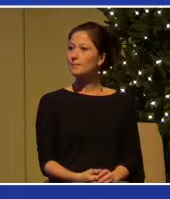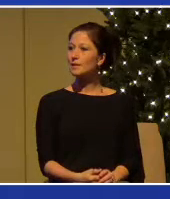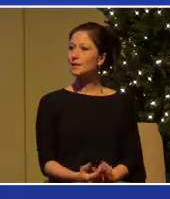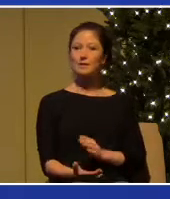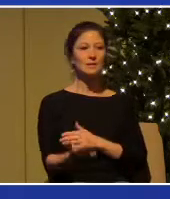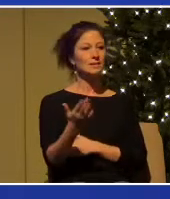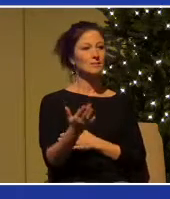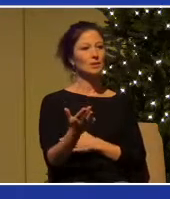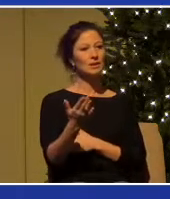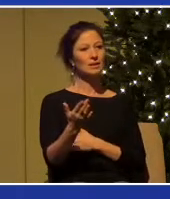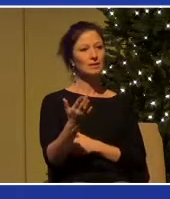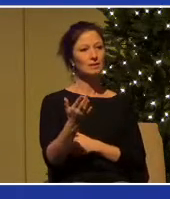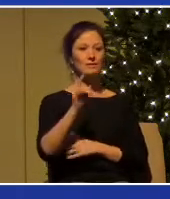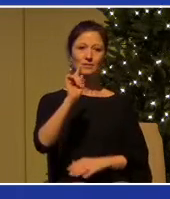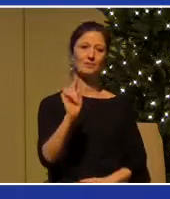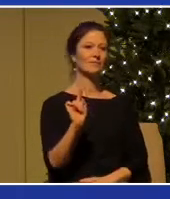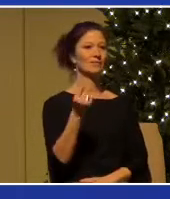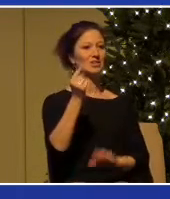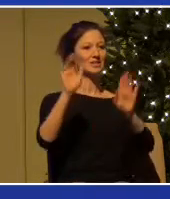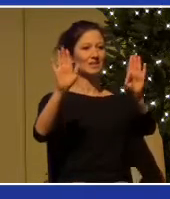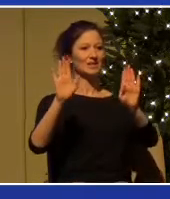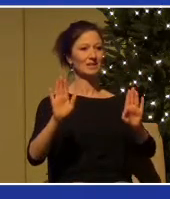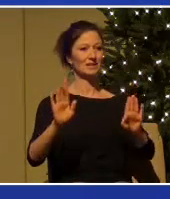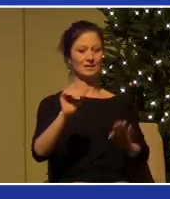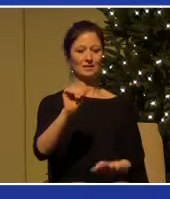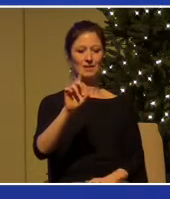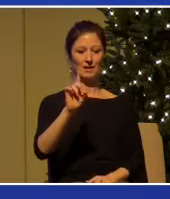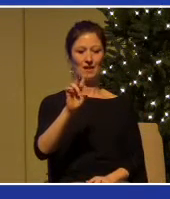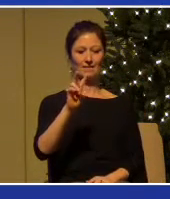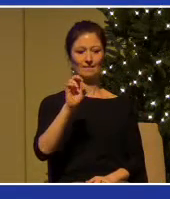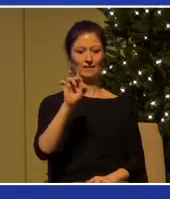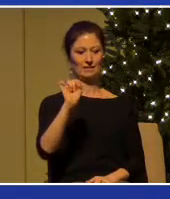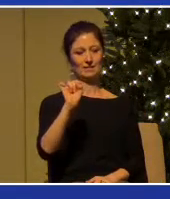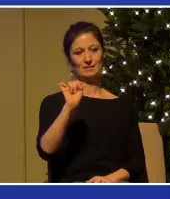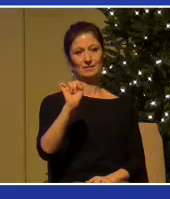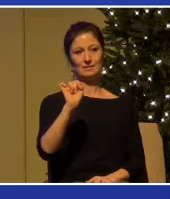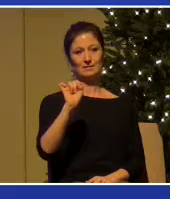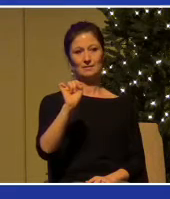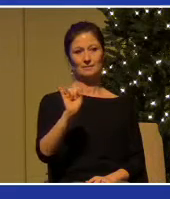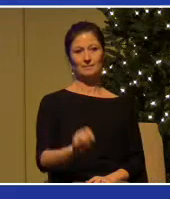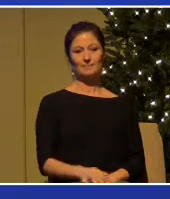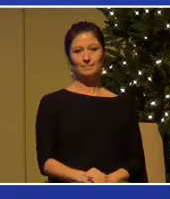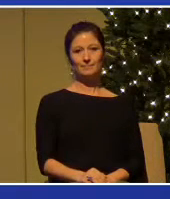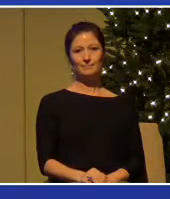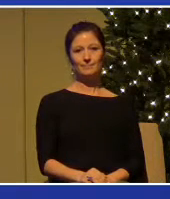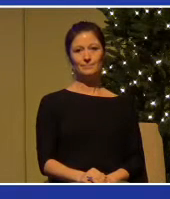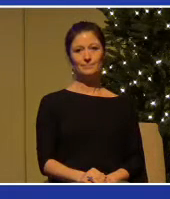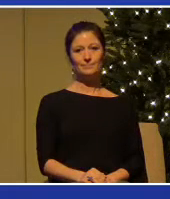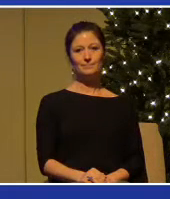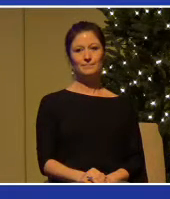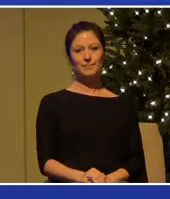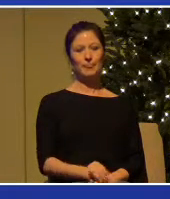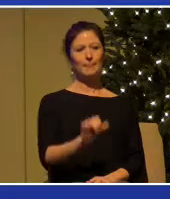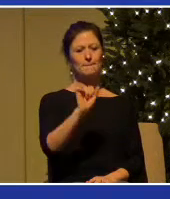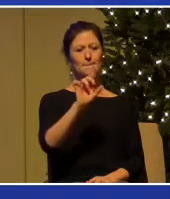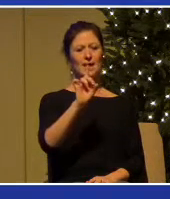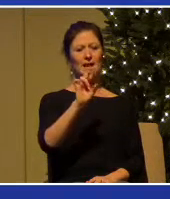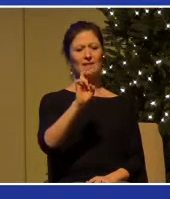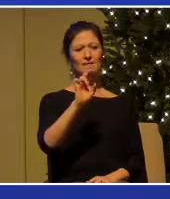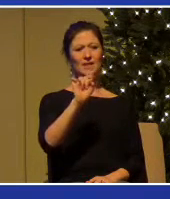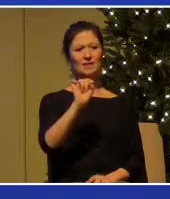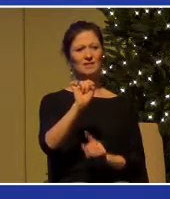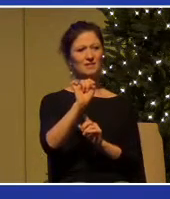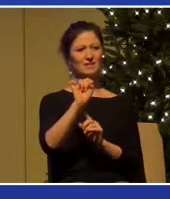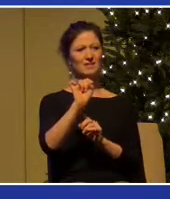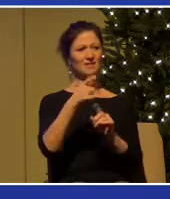This morning, of course, is the first Sunday of Advent. The word, English word Advent, comes